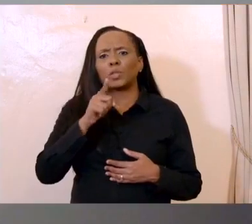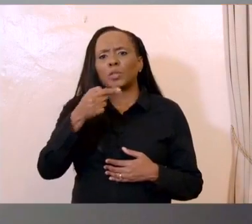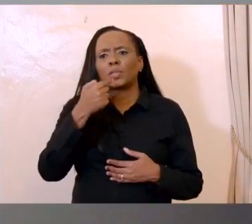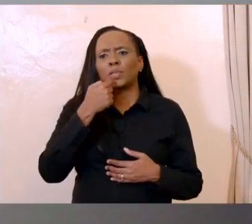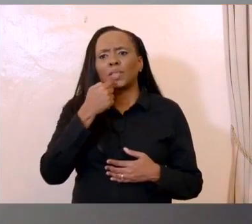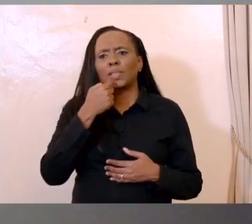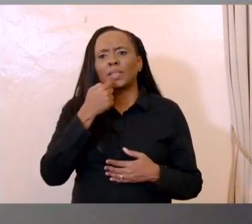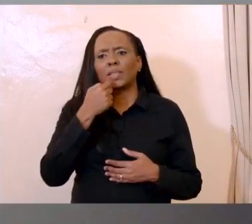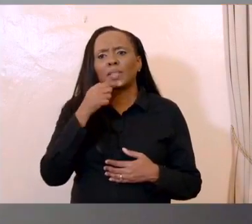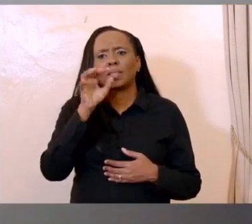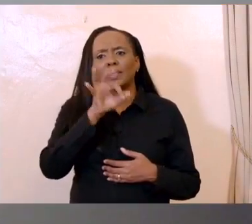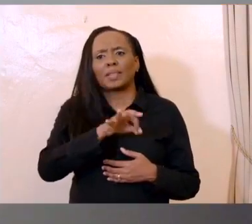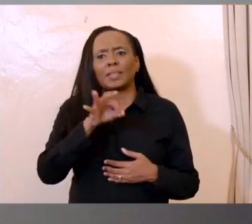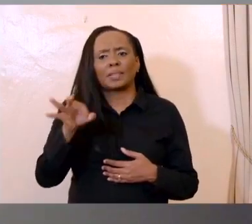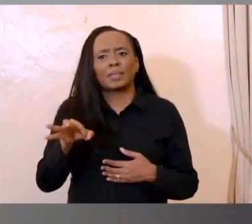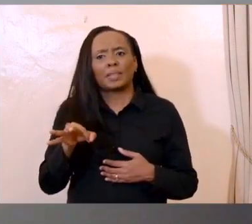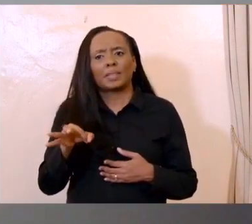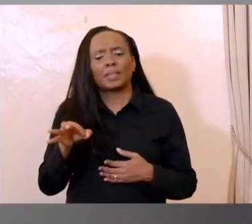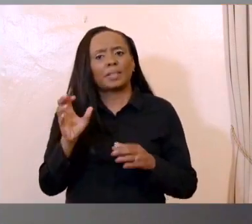sick certificates. Is that correct?